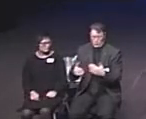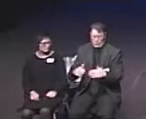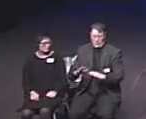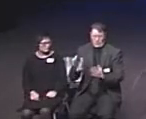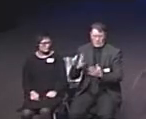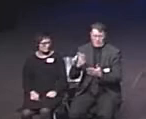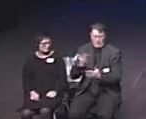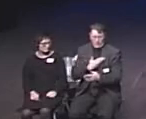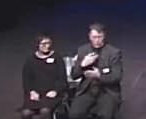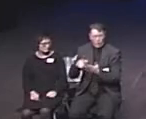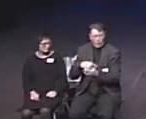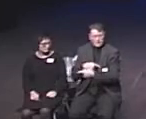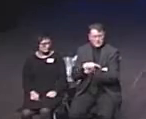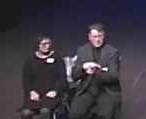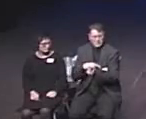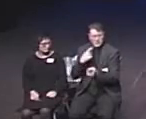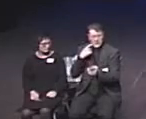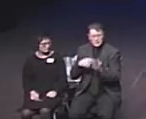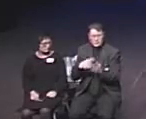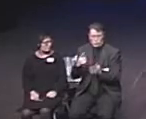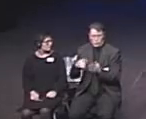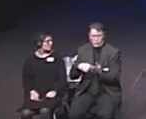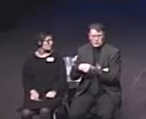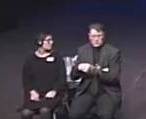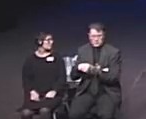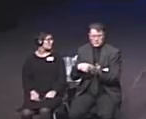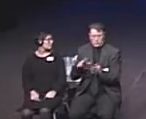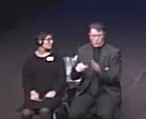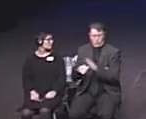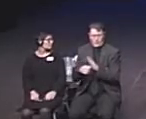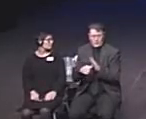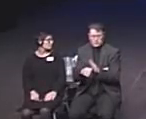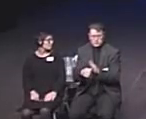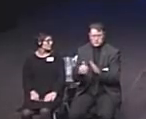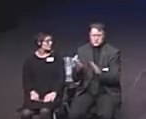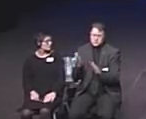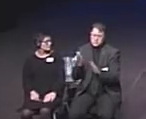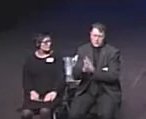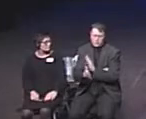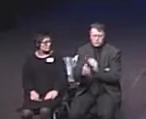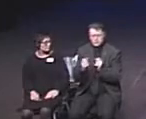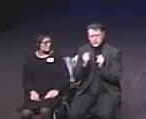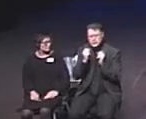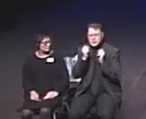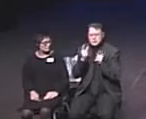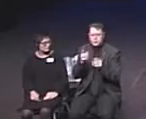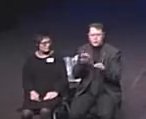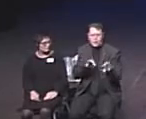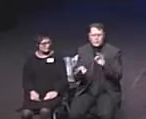at school. One challenge is to have access to inspiring